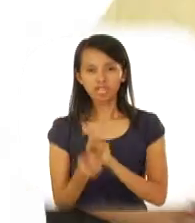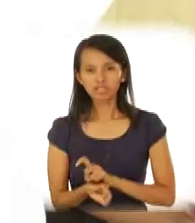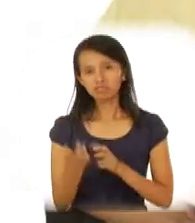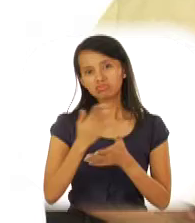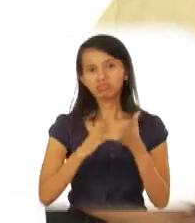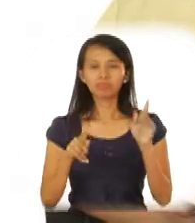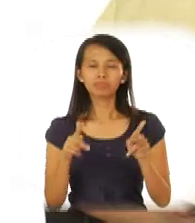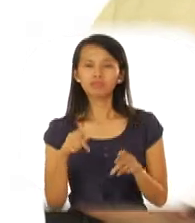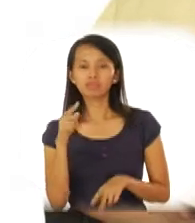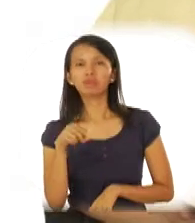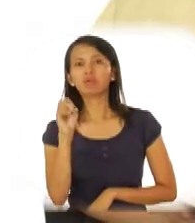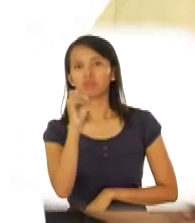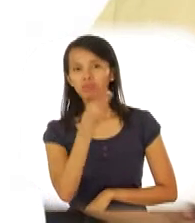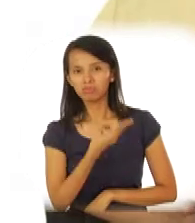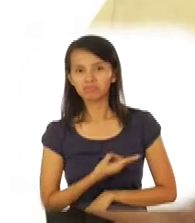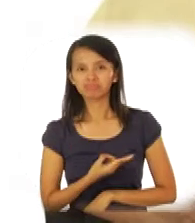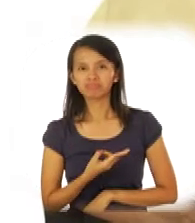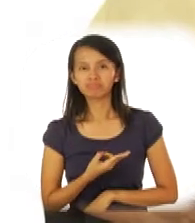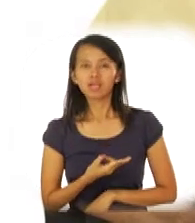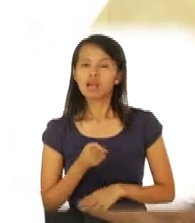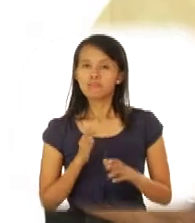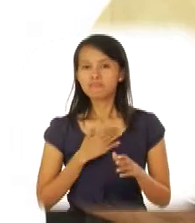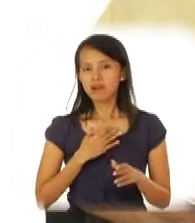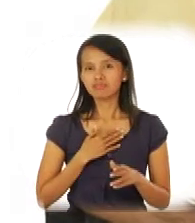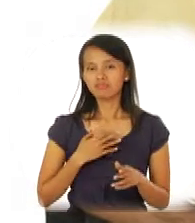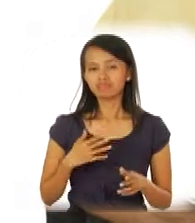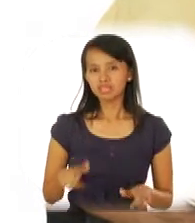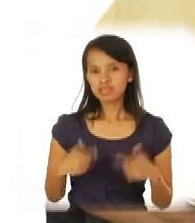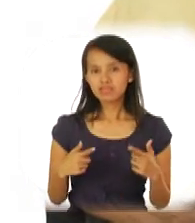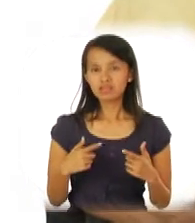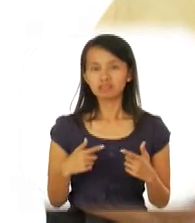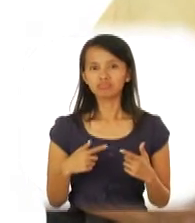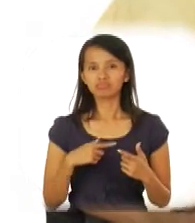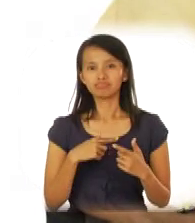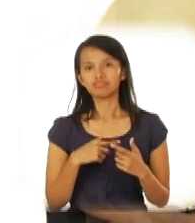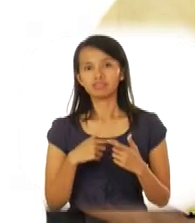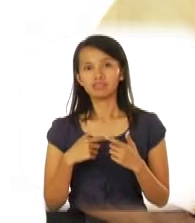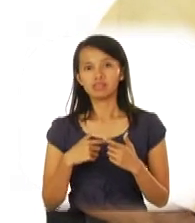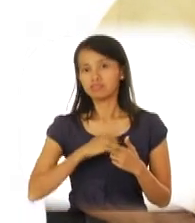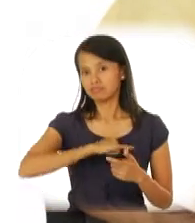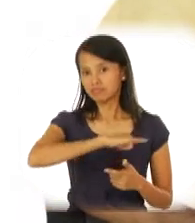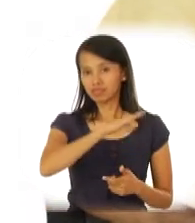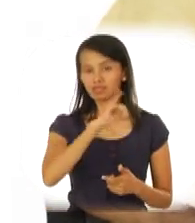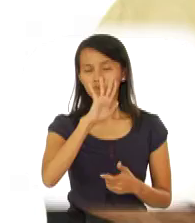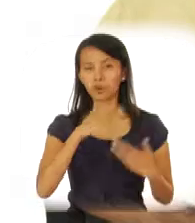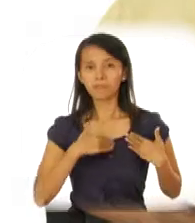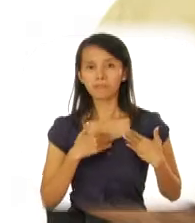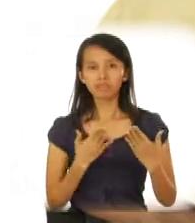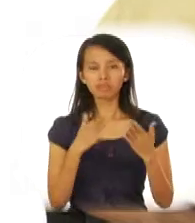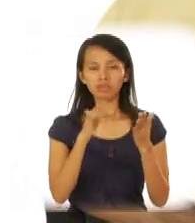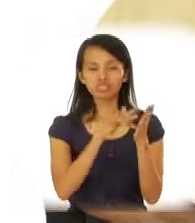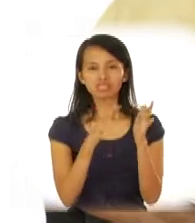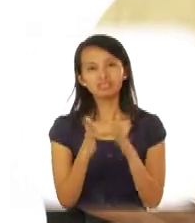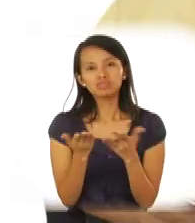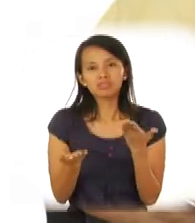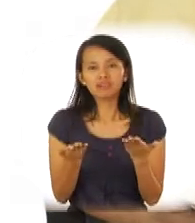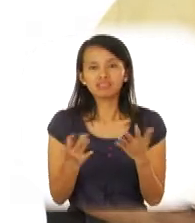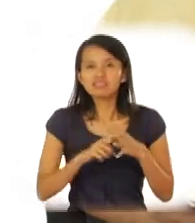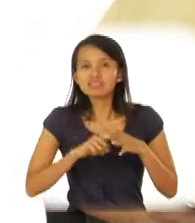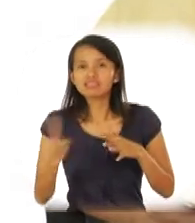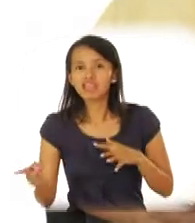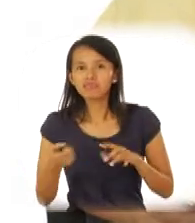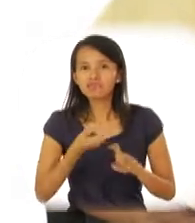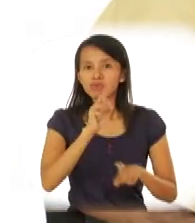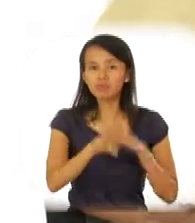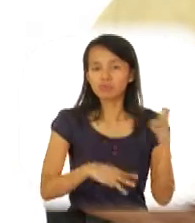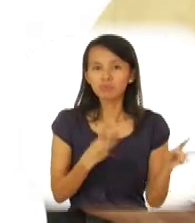change. Some people might say, oh, by living according to your commitment to Jesus in faith,